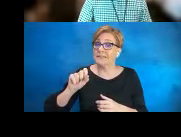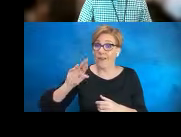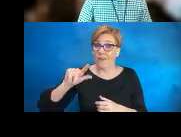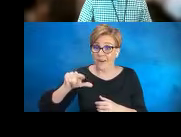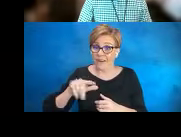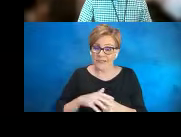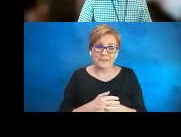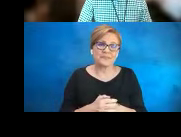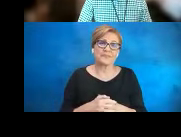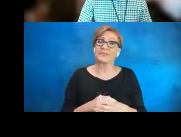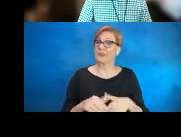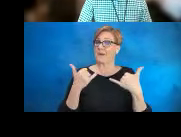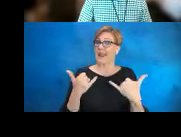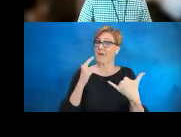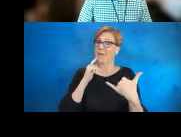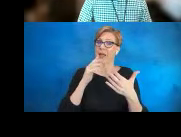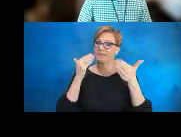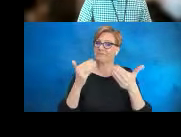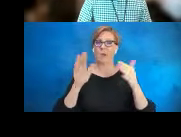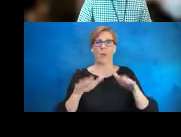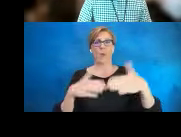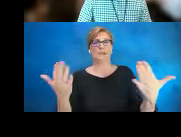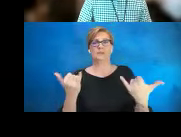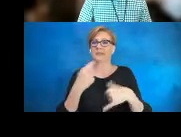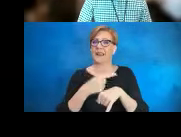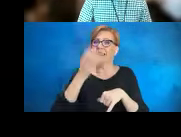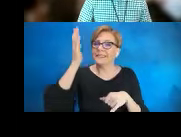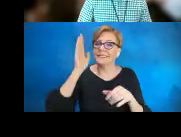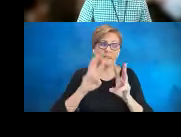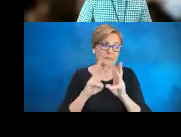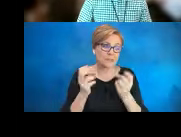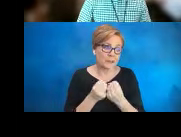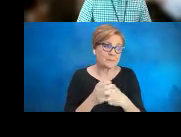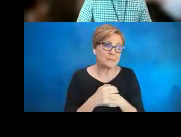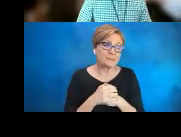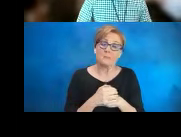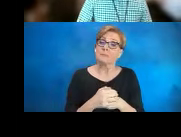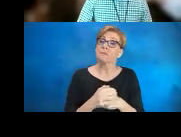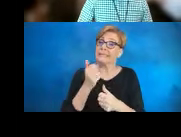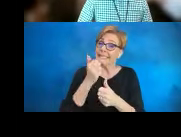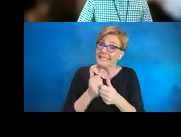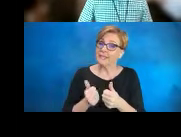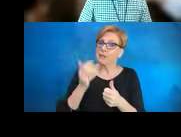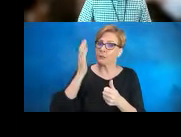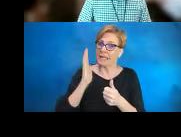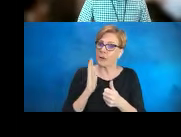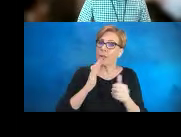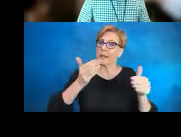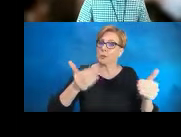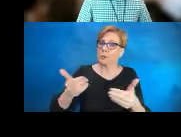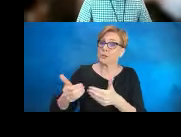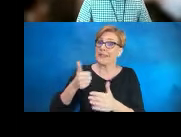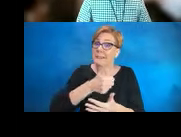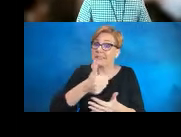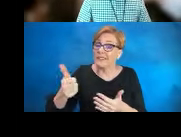So now we're going to get started by having our presenters introduce themselves. And we're going to get started